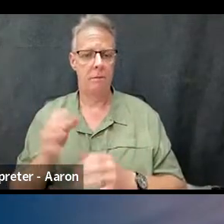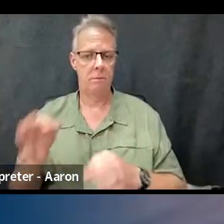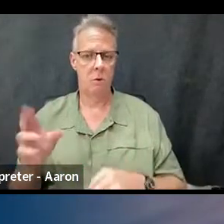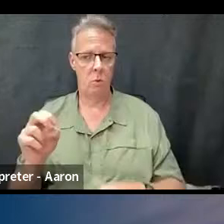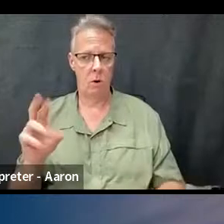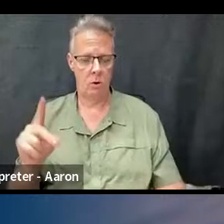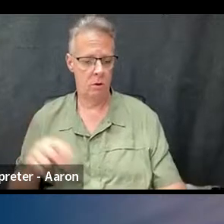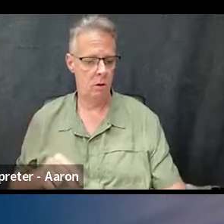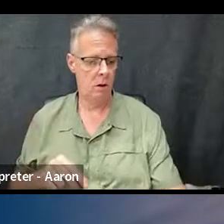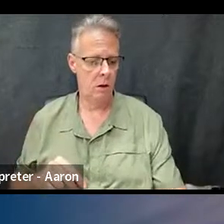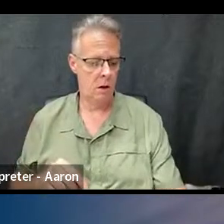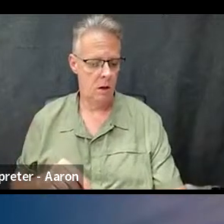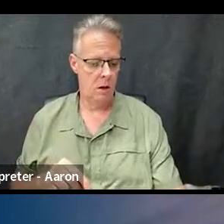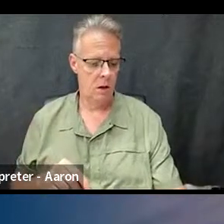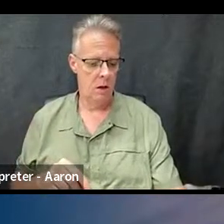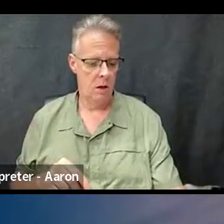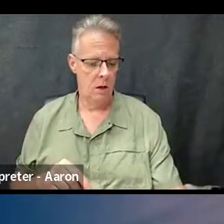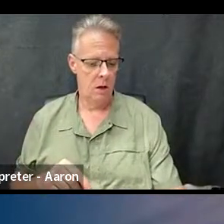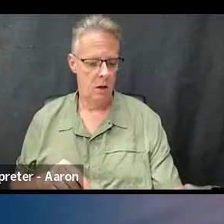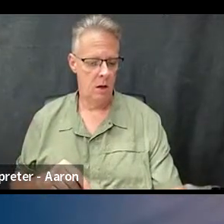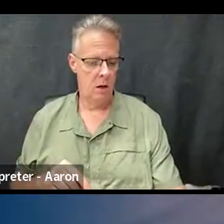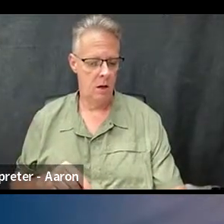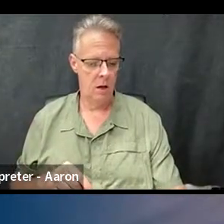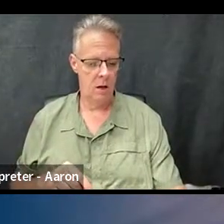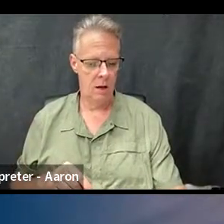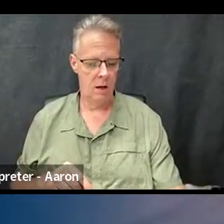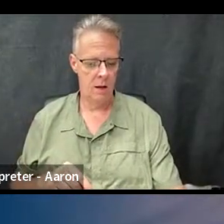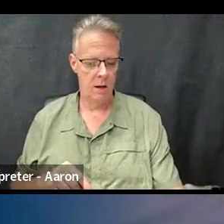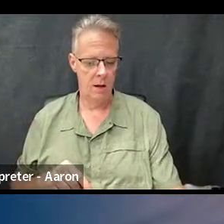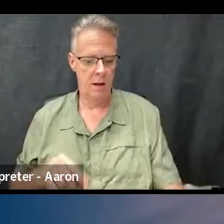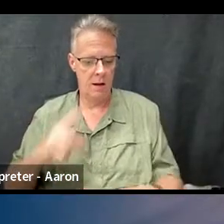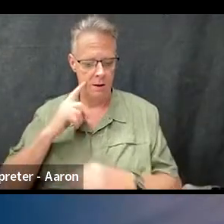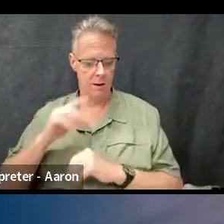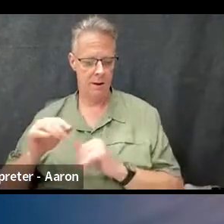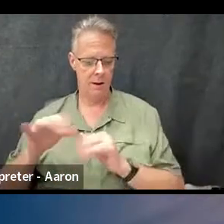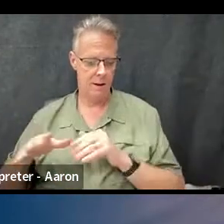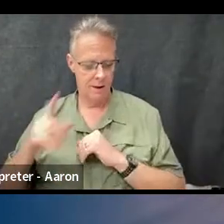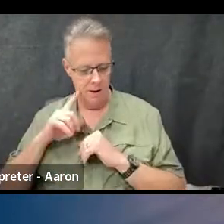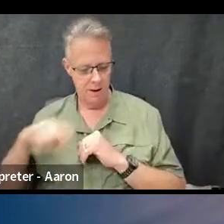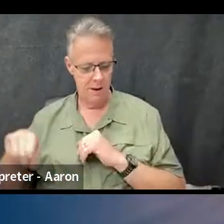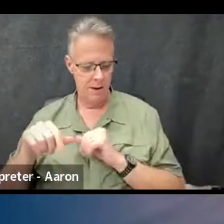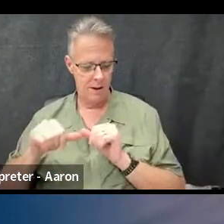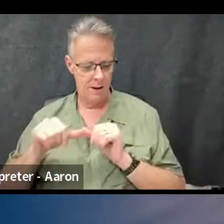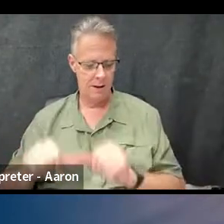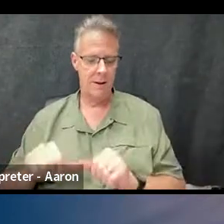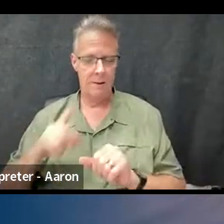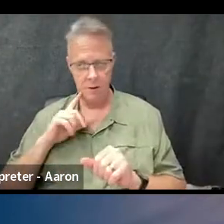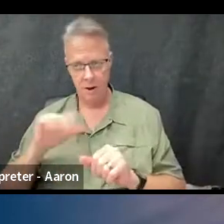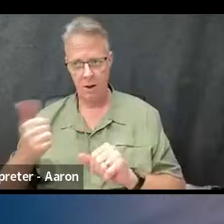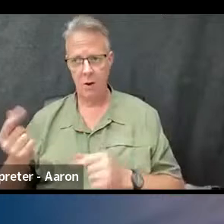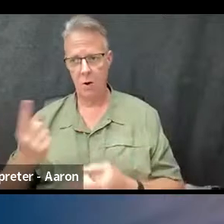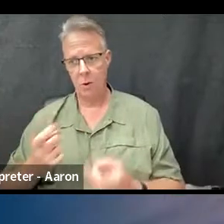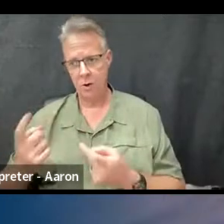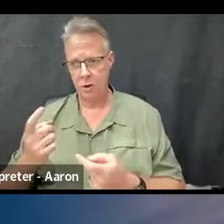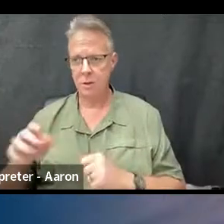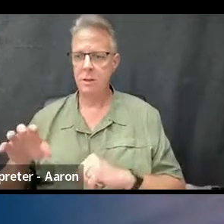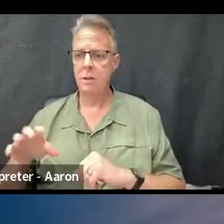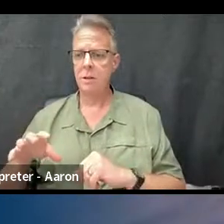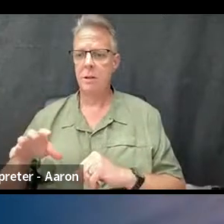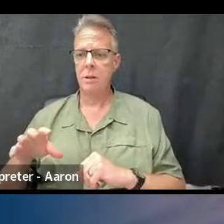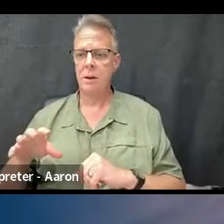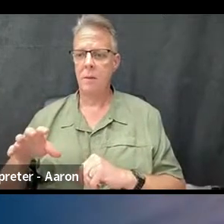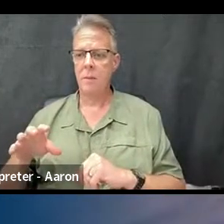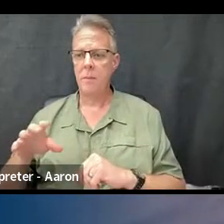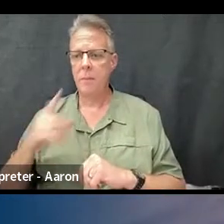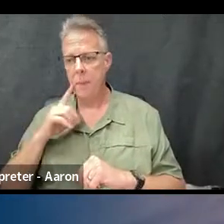I'll start this, but also want to introduce Casey Lyles, our delivery manager, who's also going to help with this and some other questions.